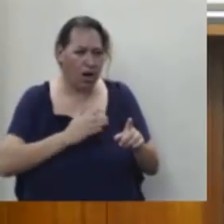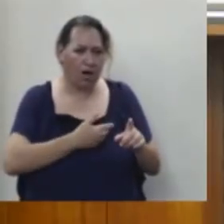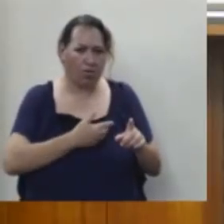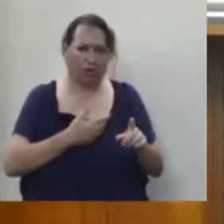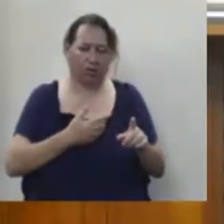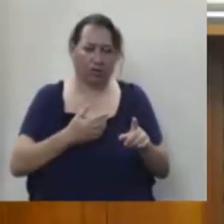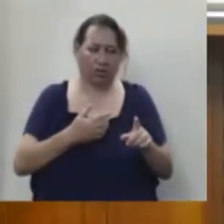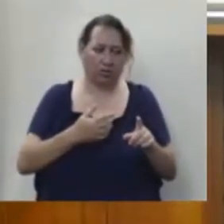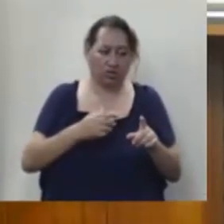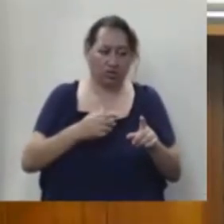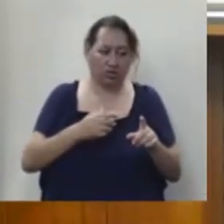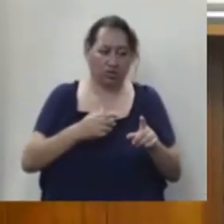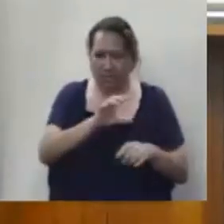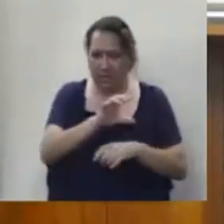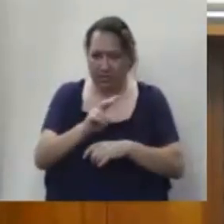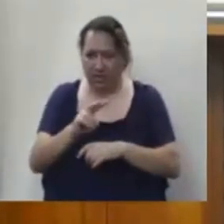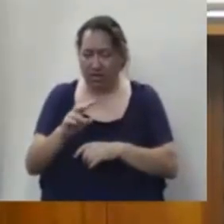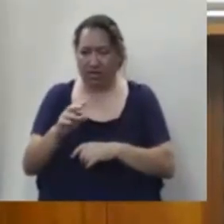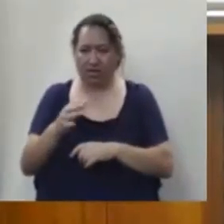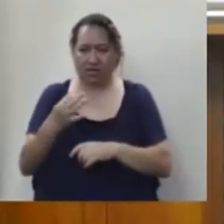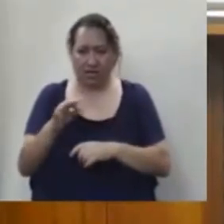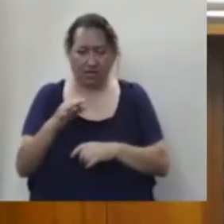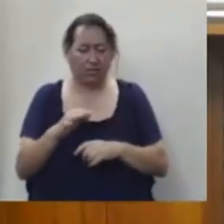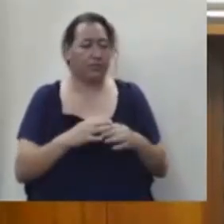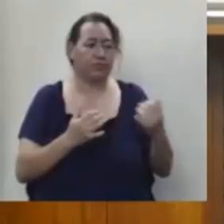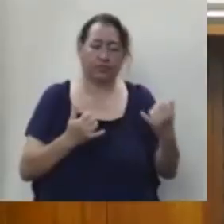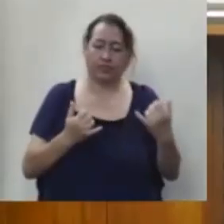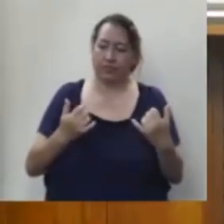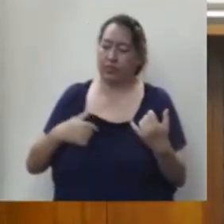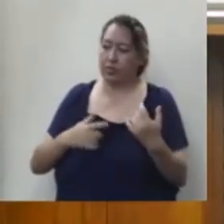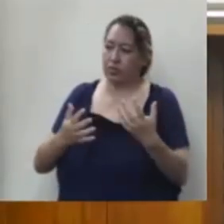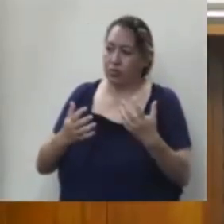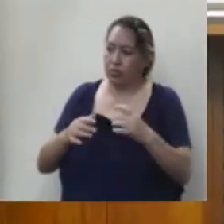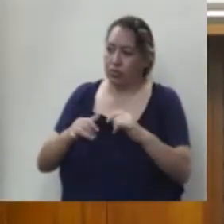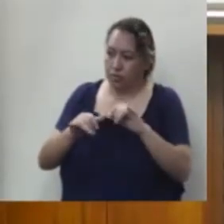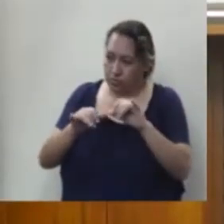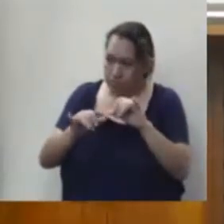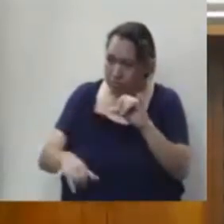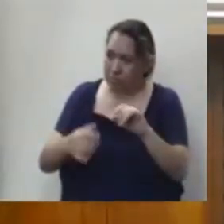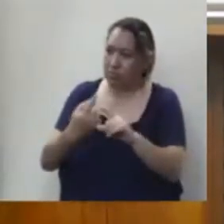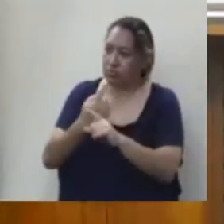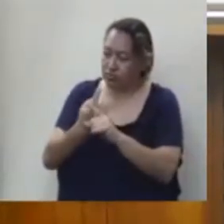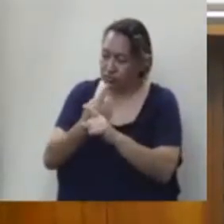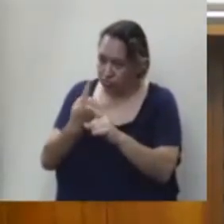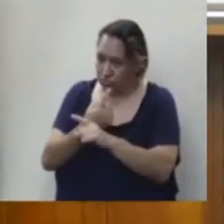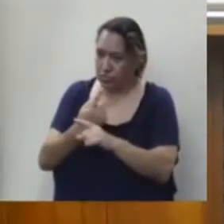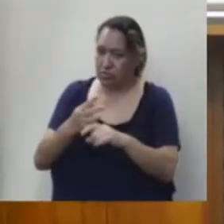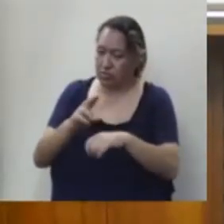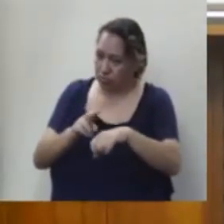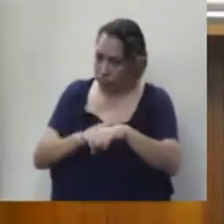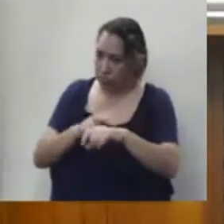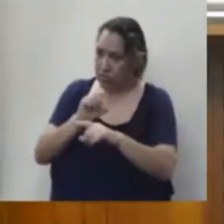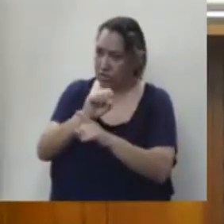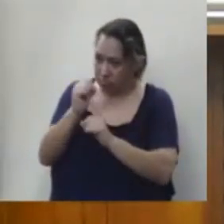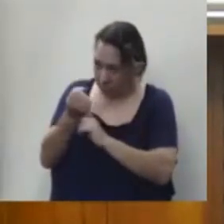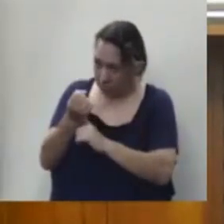Standard confinement practices is, of course, what we normally do on a regular, normal basis in terms of